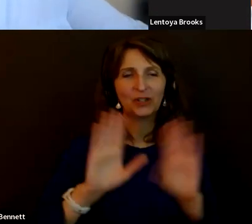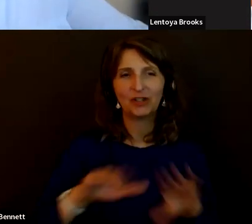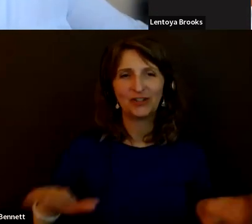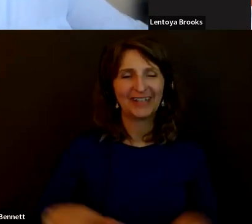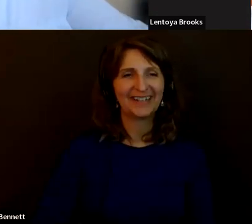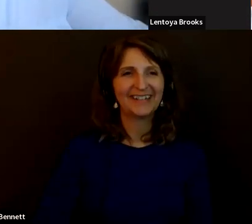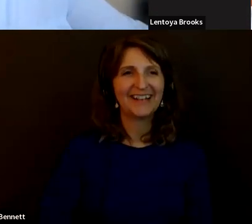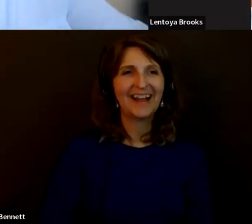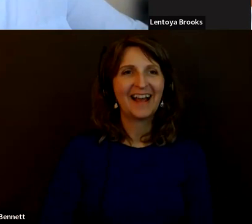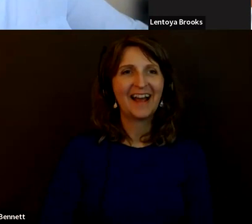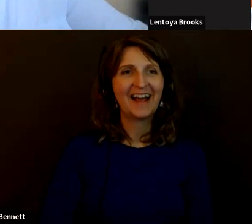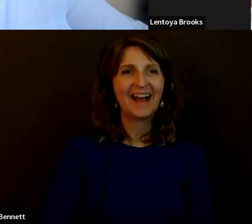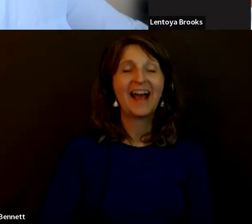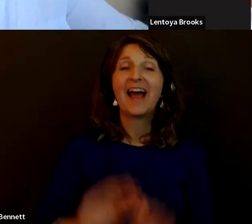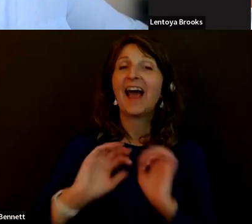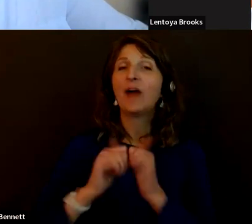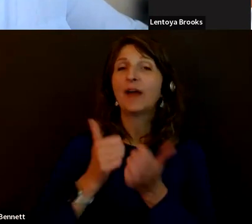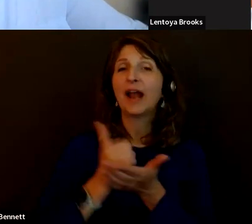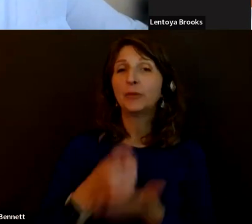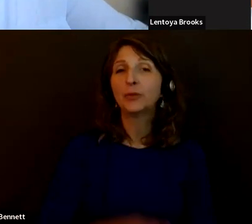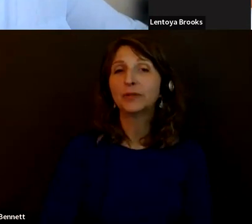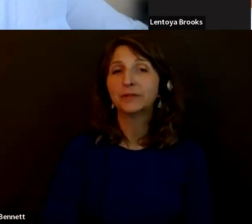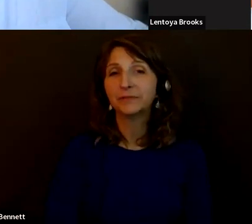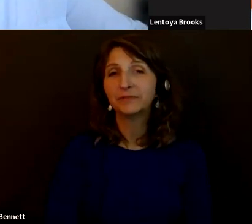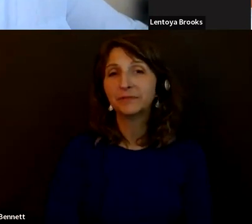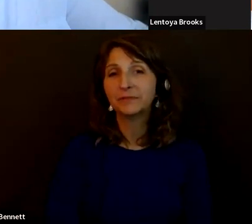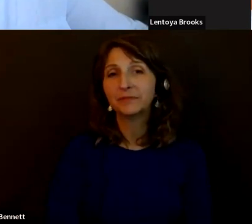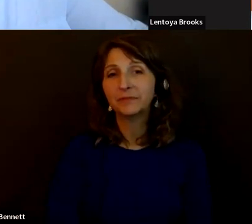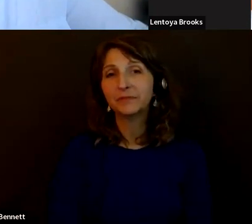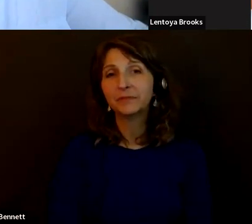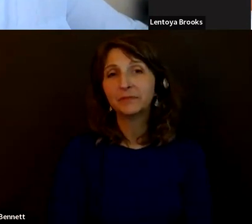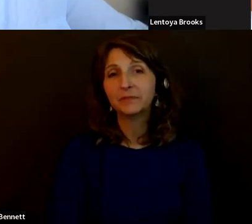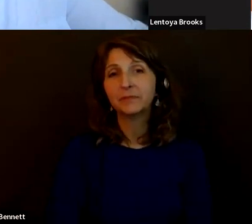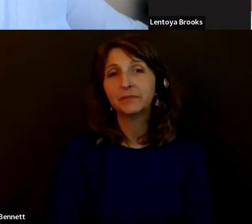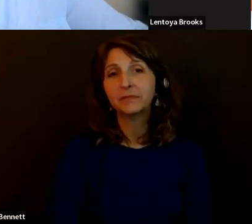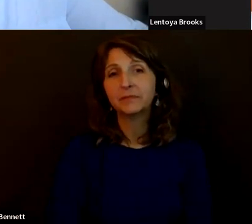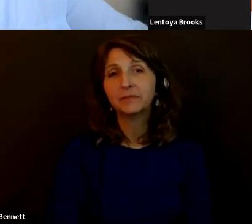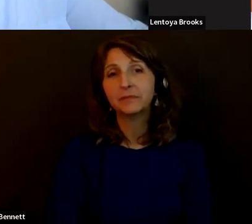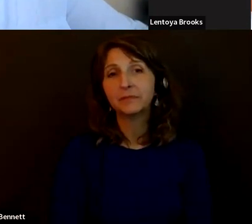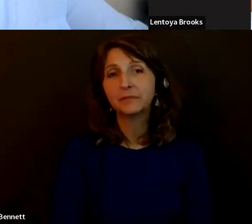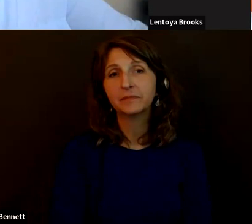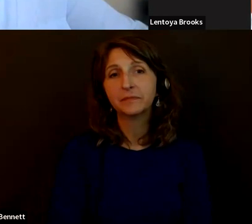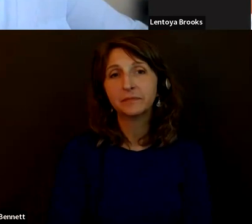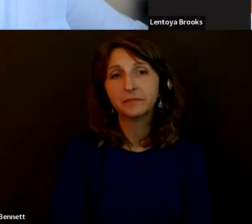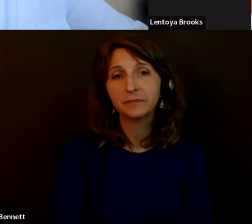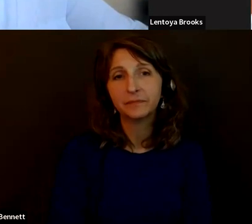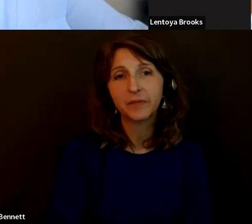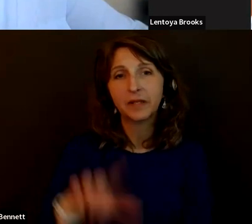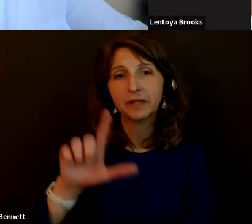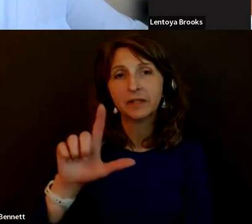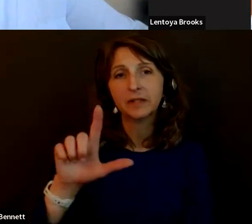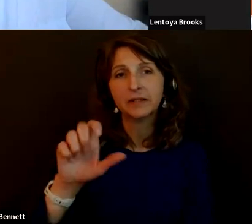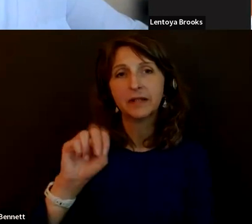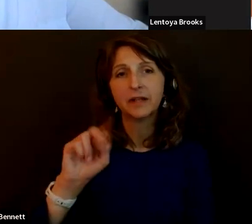So how can I help you? Well, that's why I'm just listening to everything.